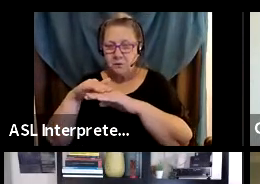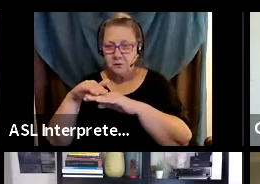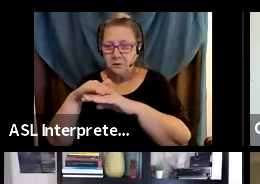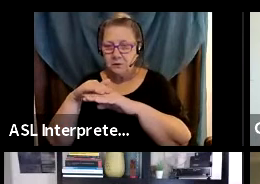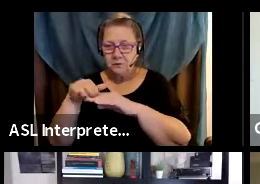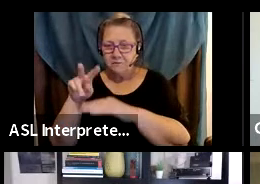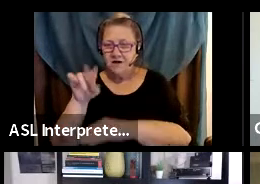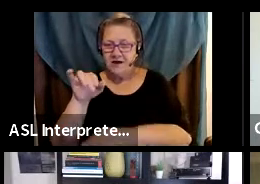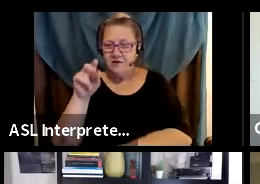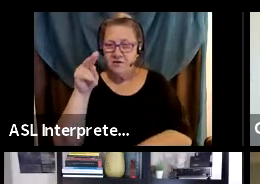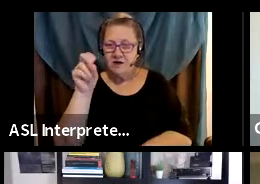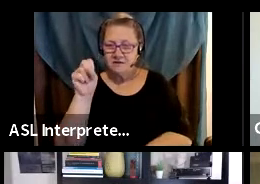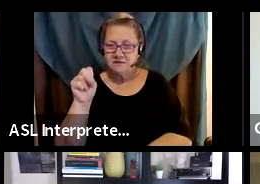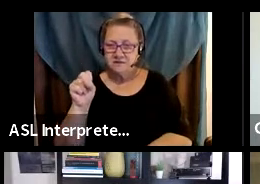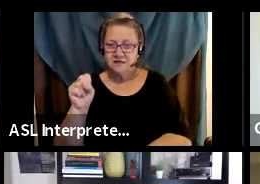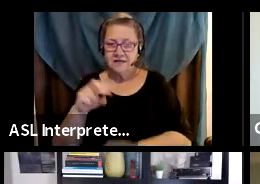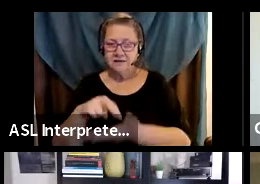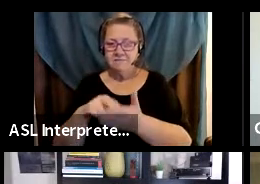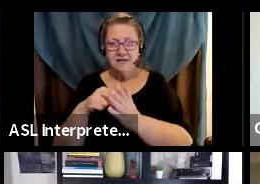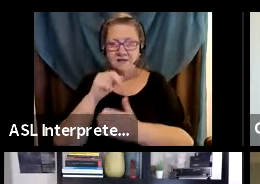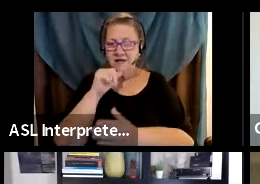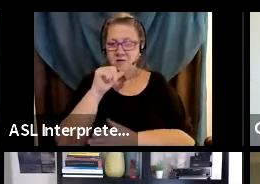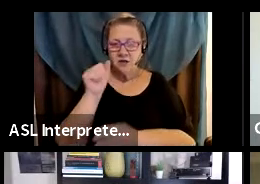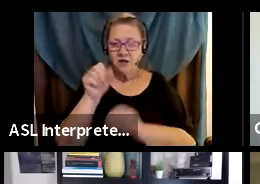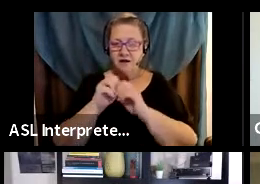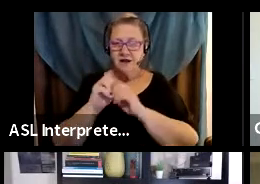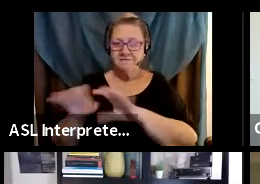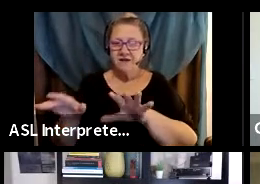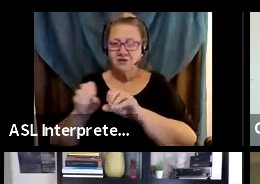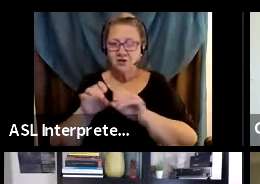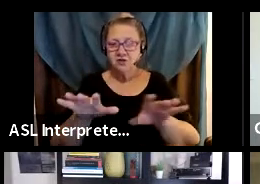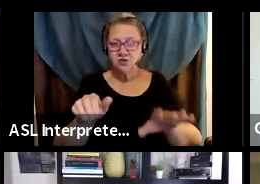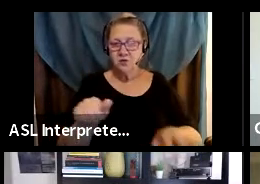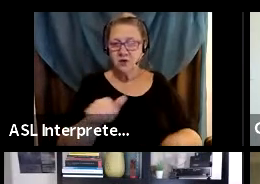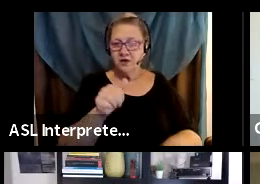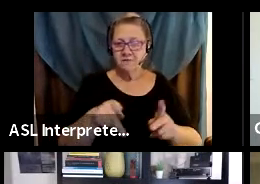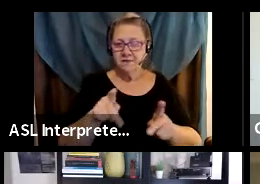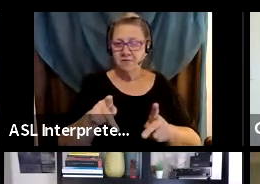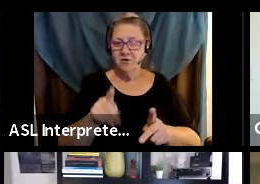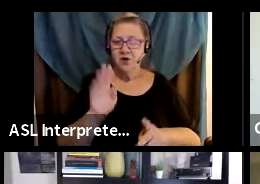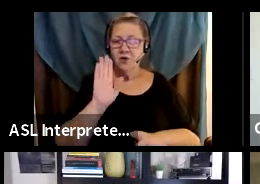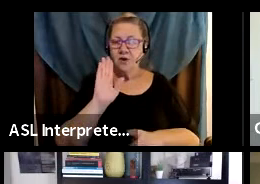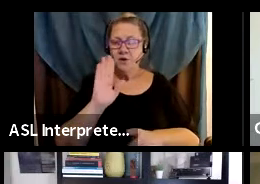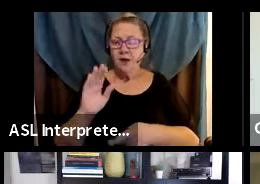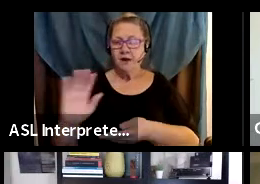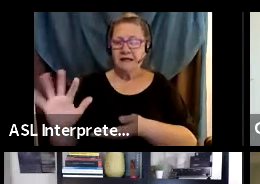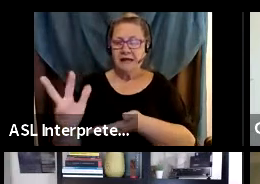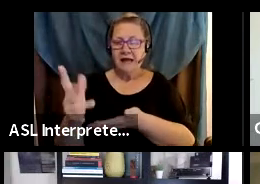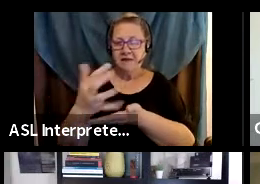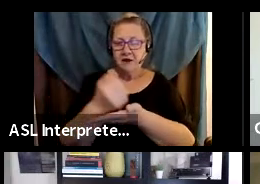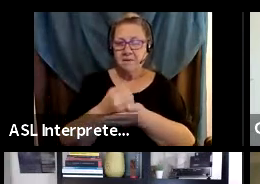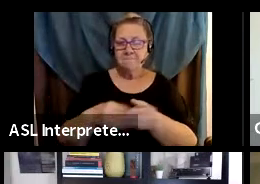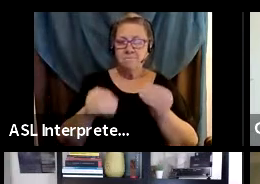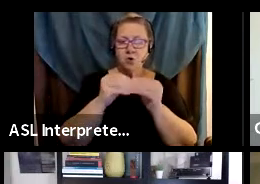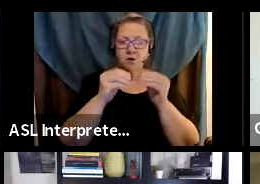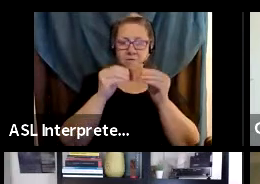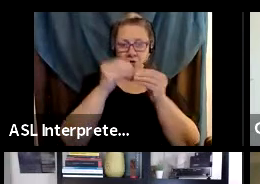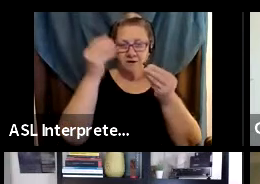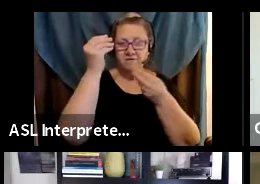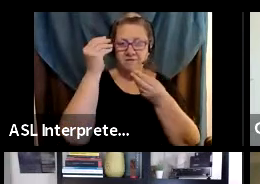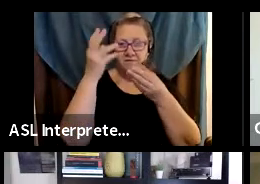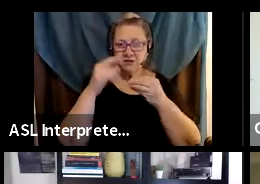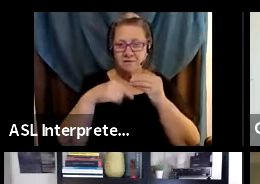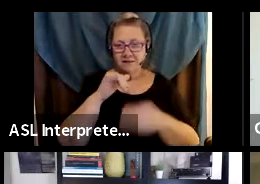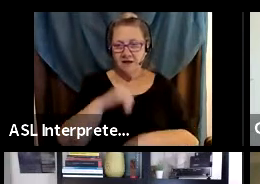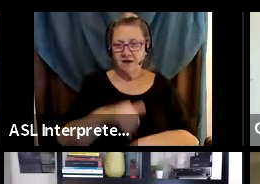virus, which really suggests they're not going to be infectious to other people. So more and more data is accumulating on that. And then the other project we're working on